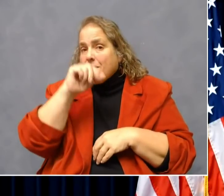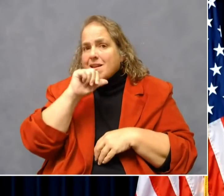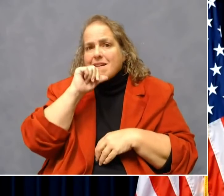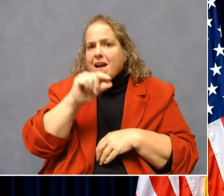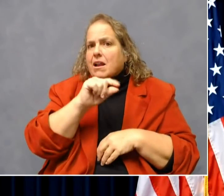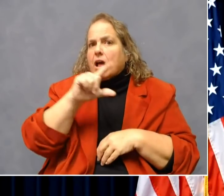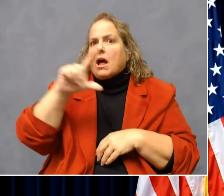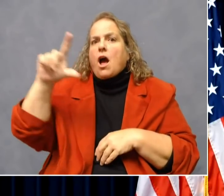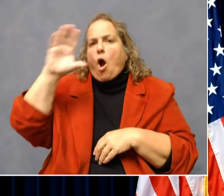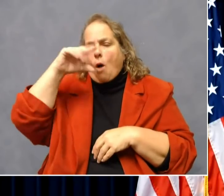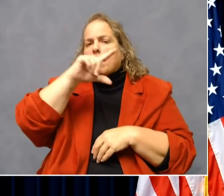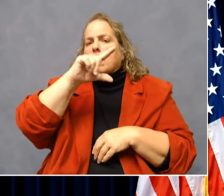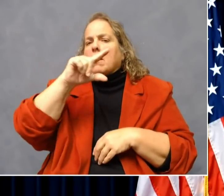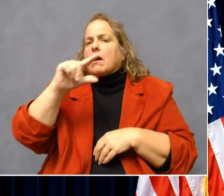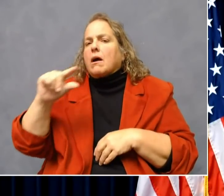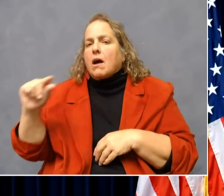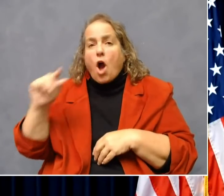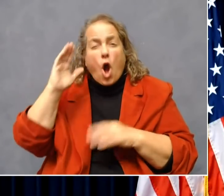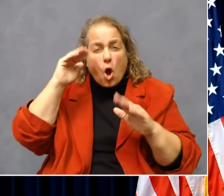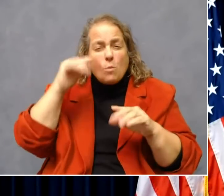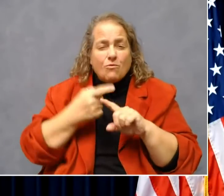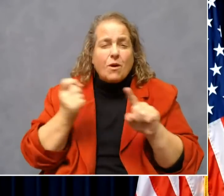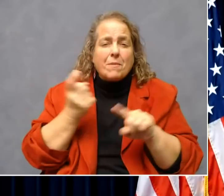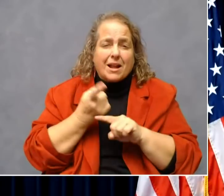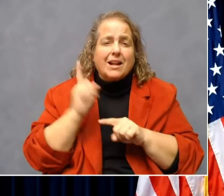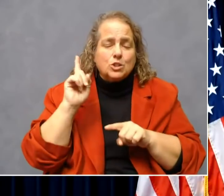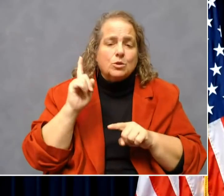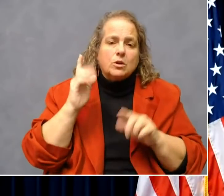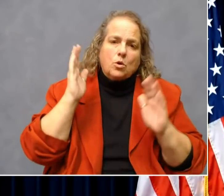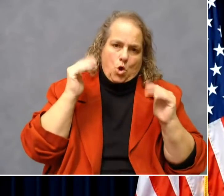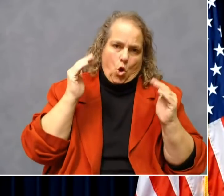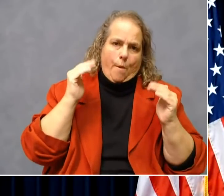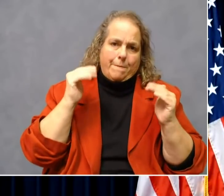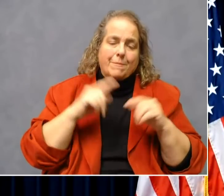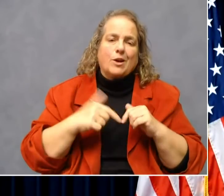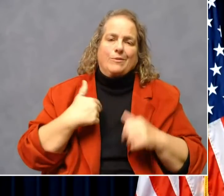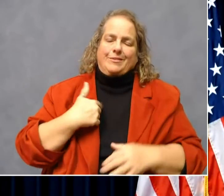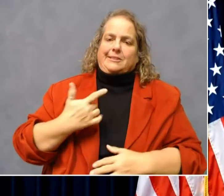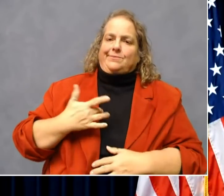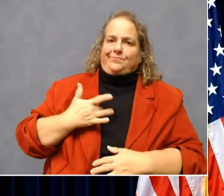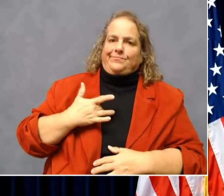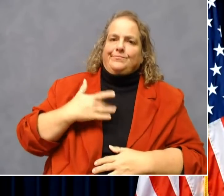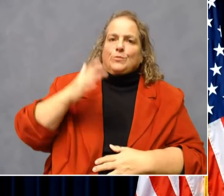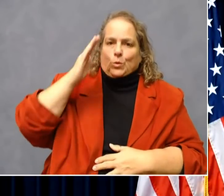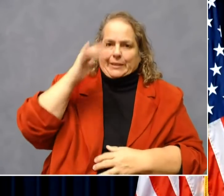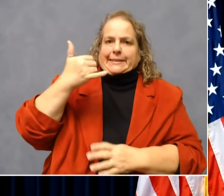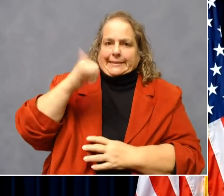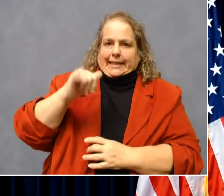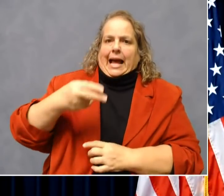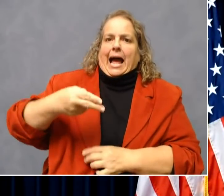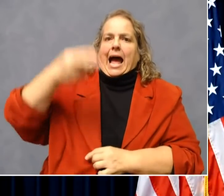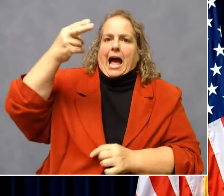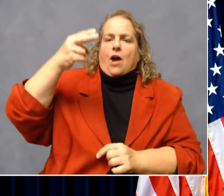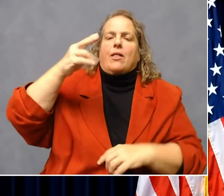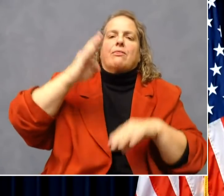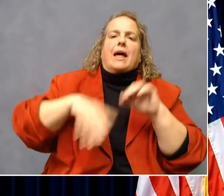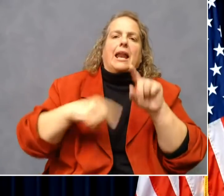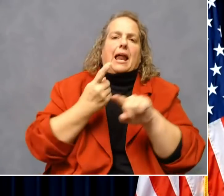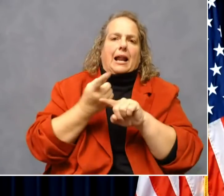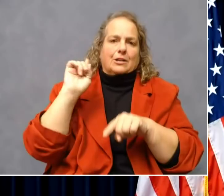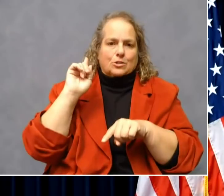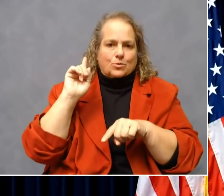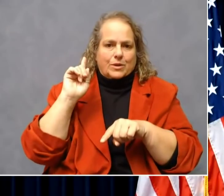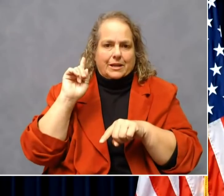decrease from last week, but our expectation is that they will still be high and probably higher than last week, this week. And then we hope to start